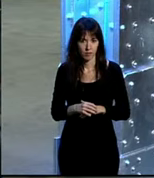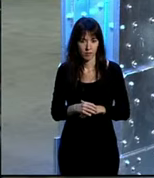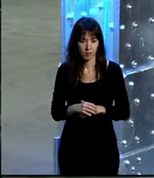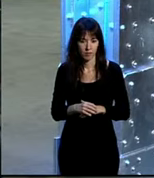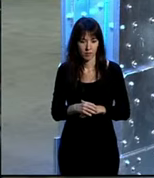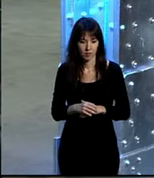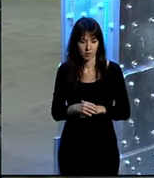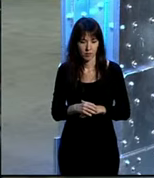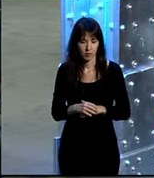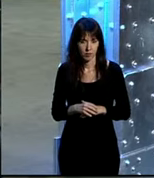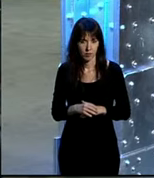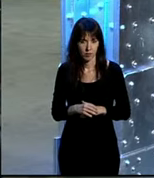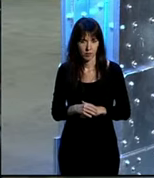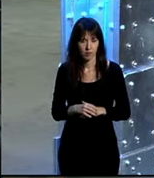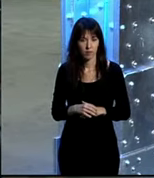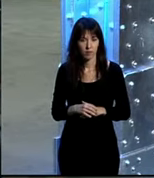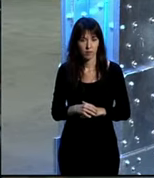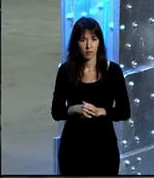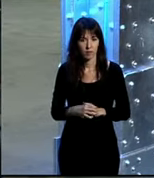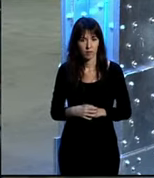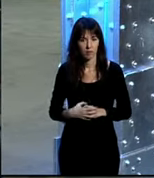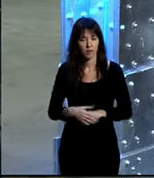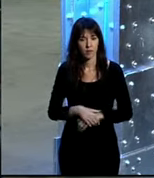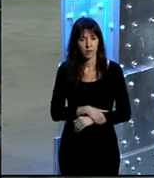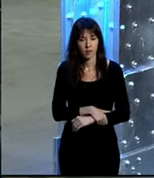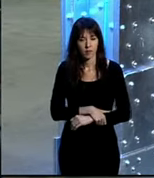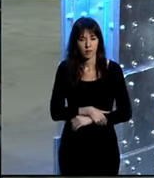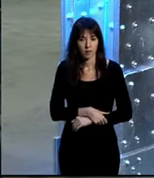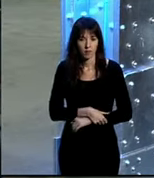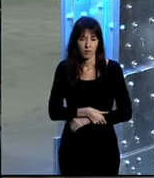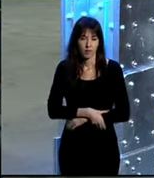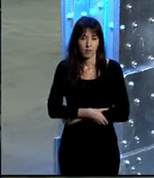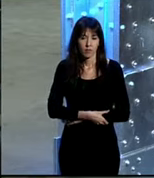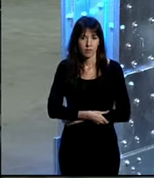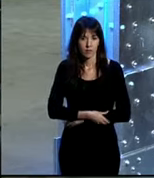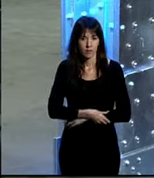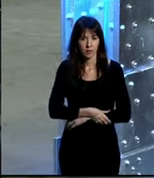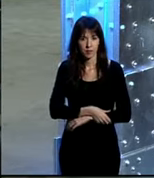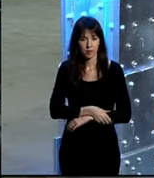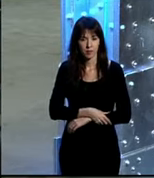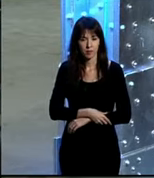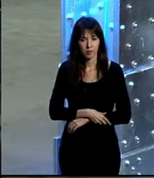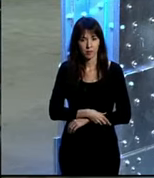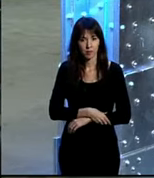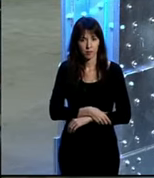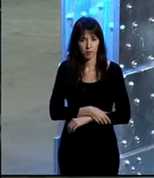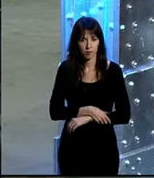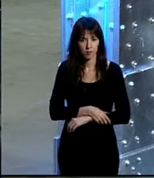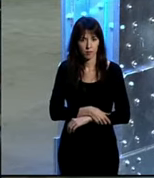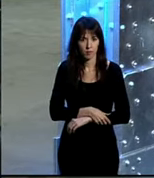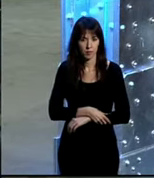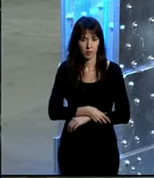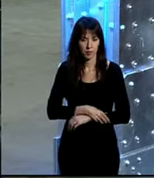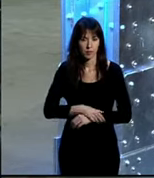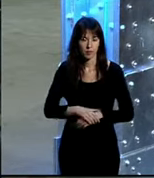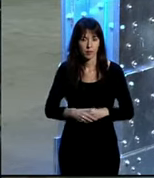and it's such a hard thing to grasp. And so people who try the Rift, so often they say, oh, now I actually get this. I get what VR